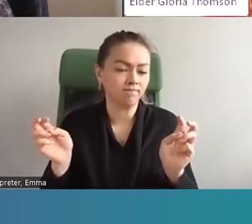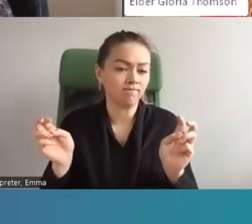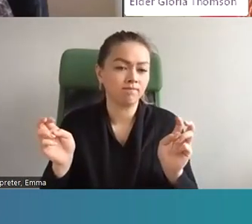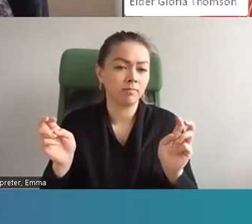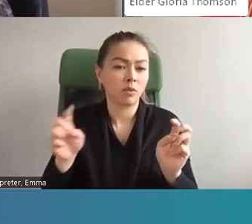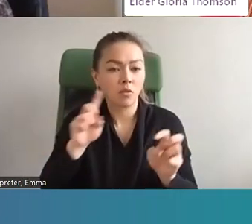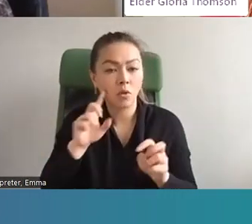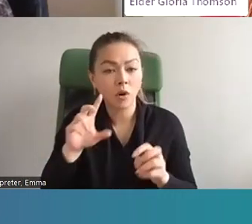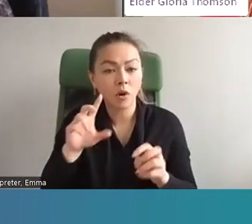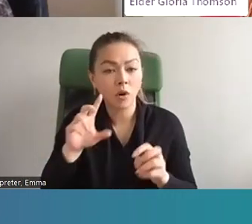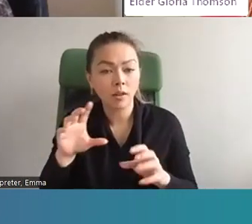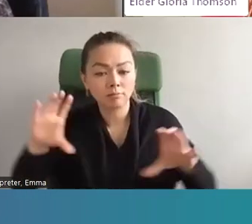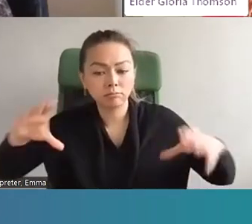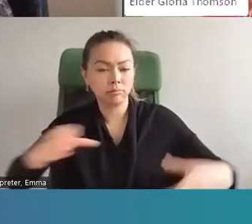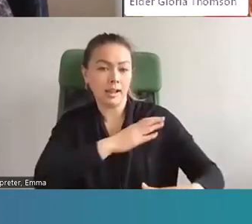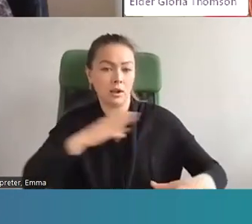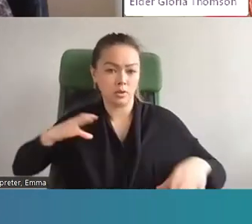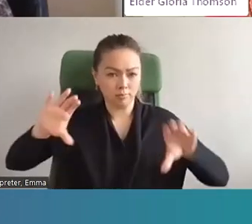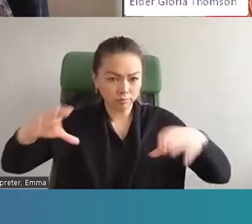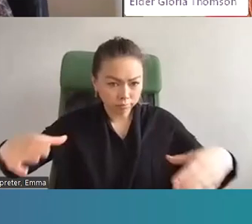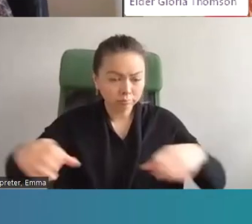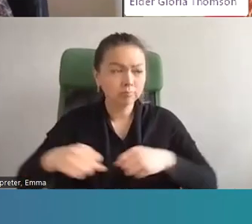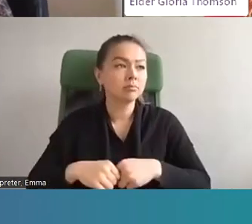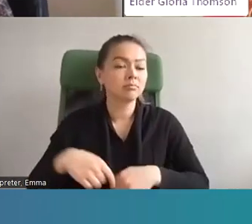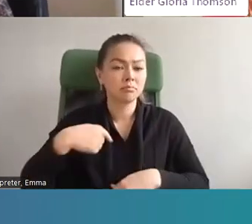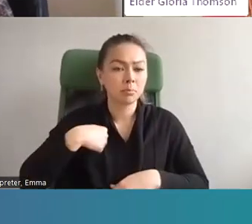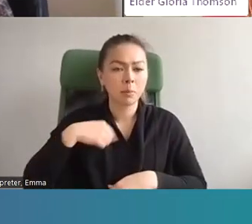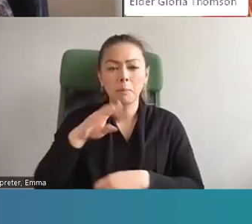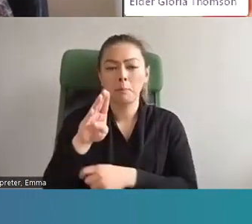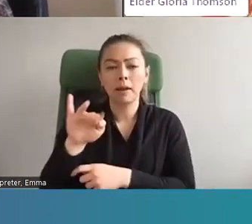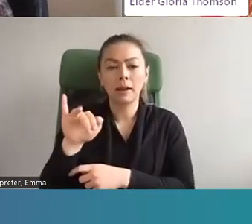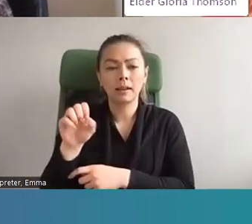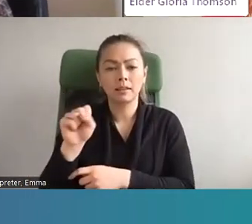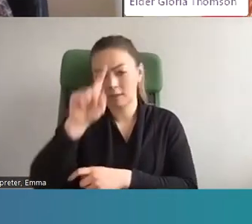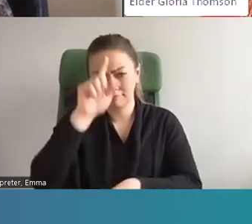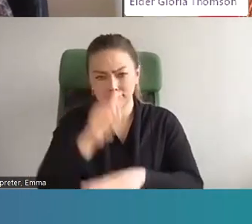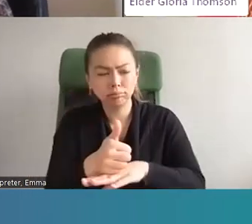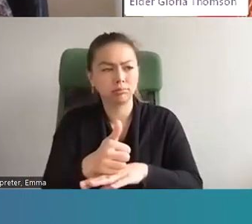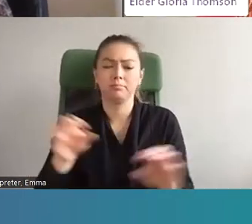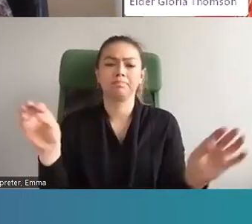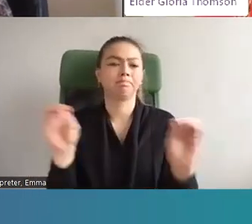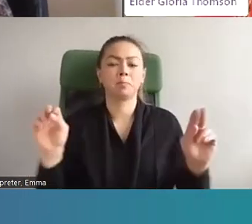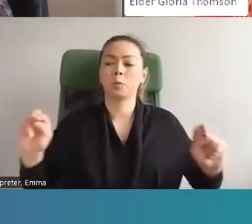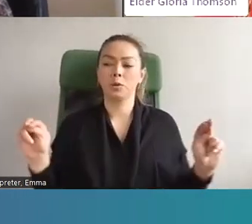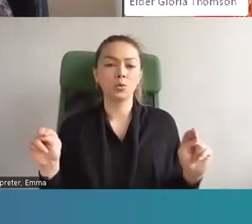be unbiased and respectful. So these are,